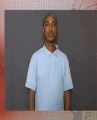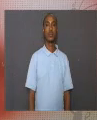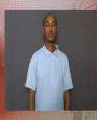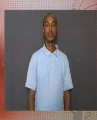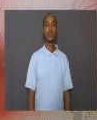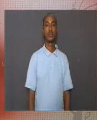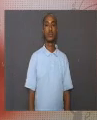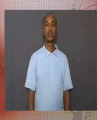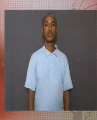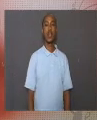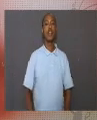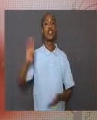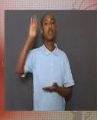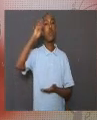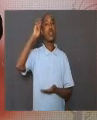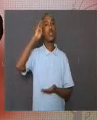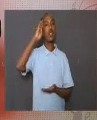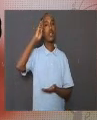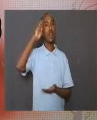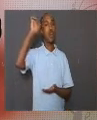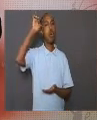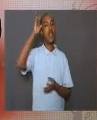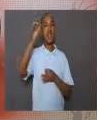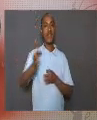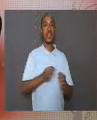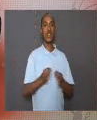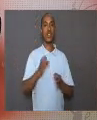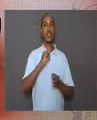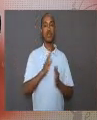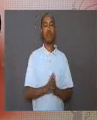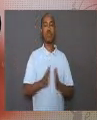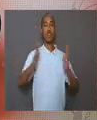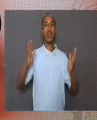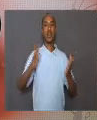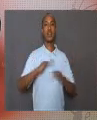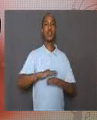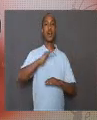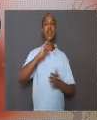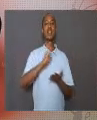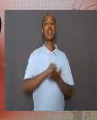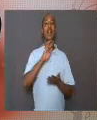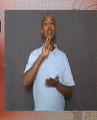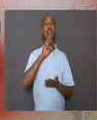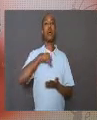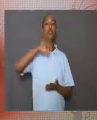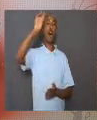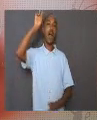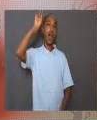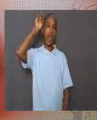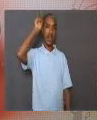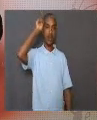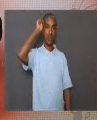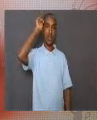Even though the Bronsted-Lowry definition is broader than that of Arrhenius,